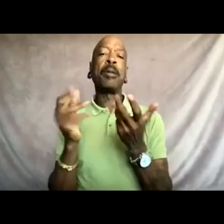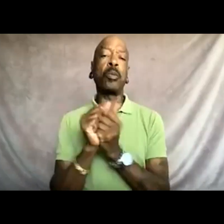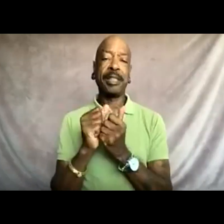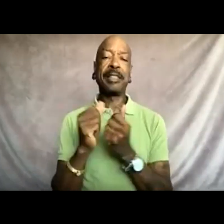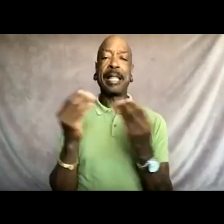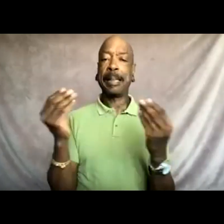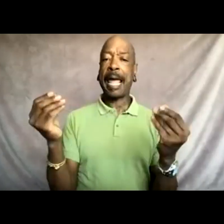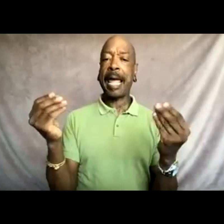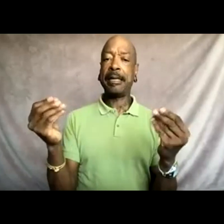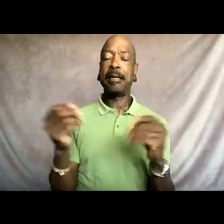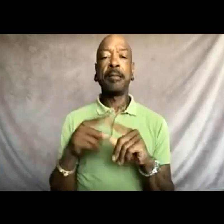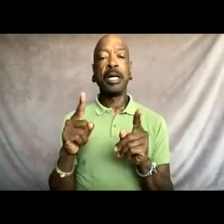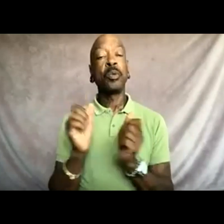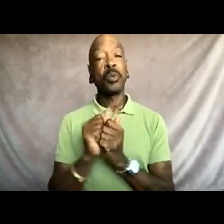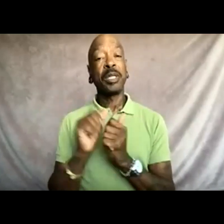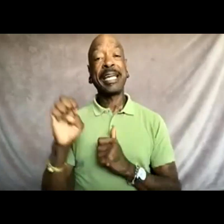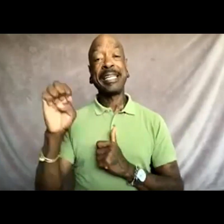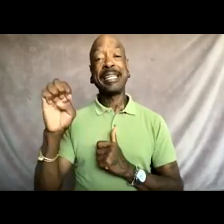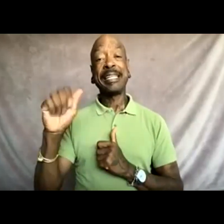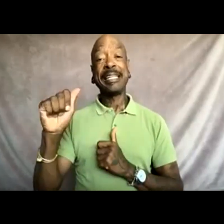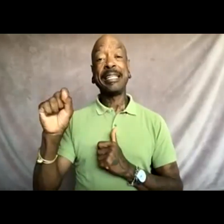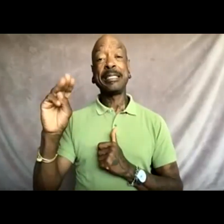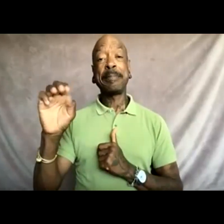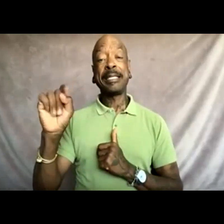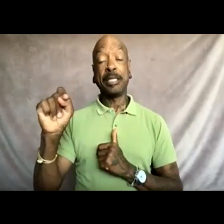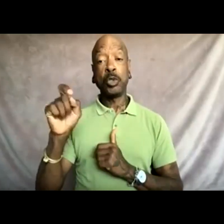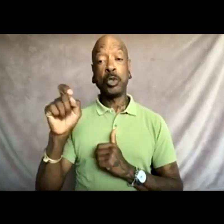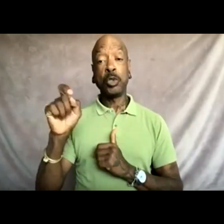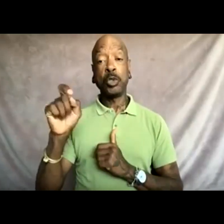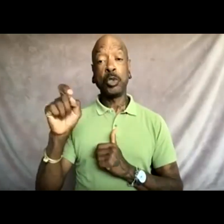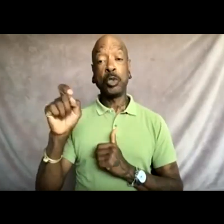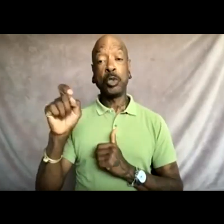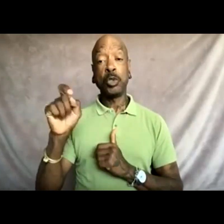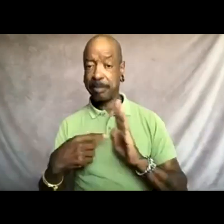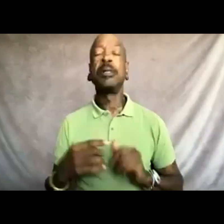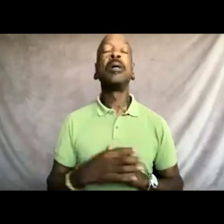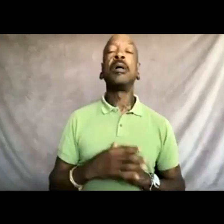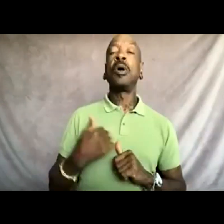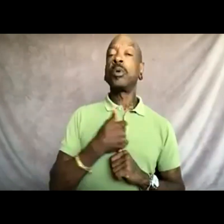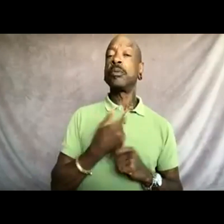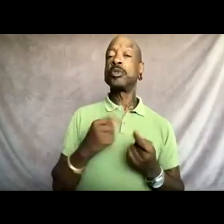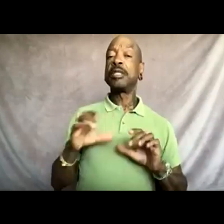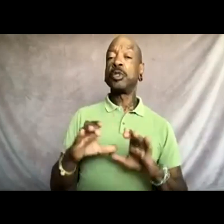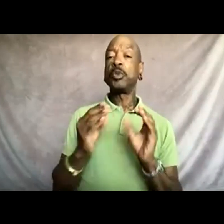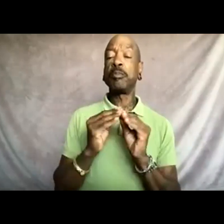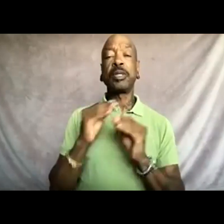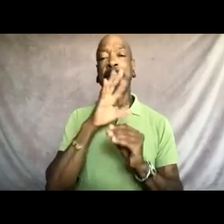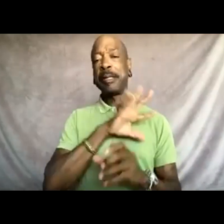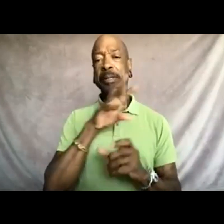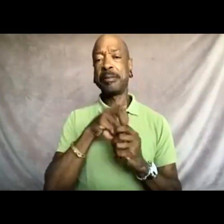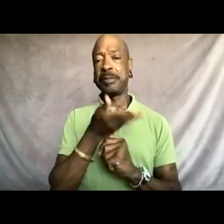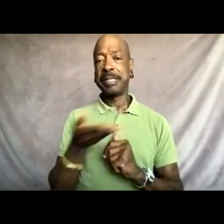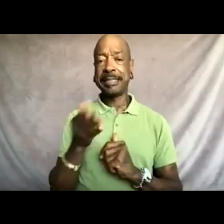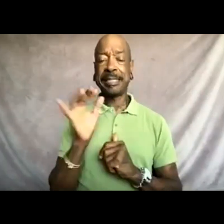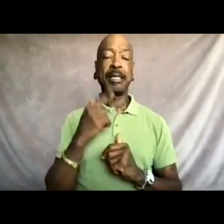But we were with the easement, and you can click in there and see the example. We were trying to do more, which might even include things like